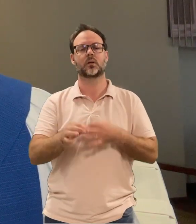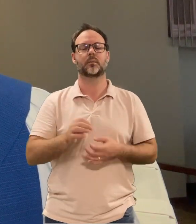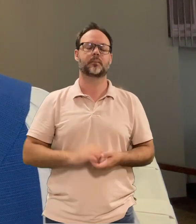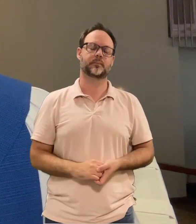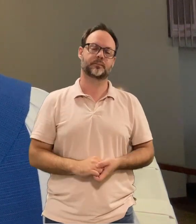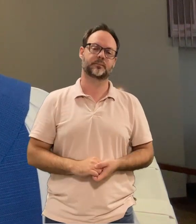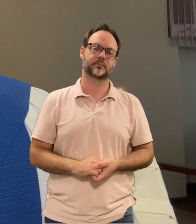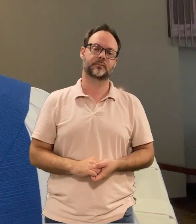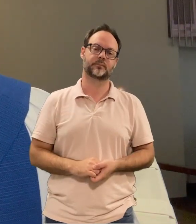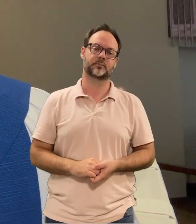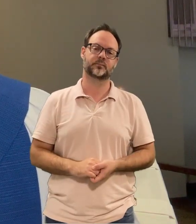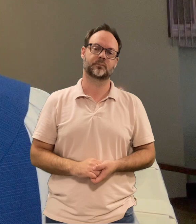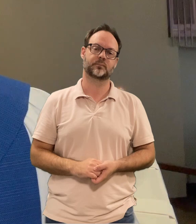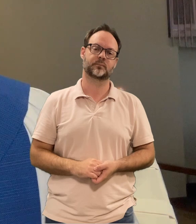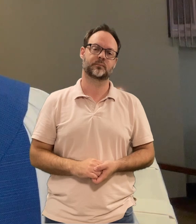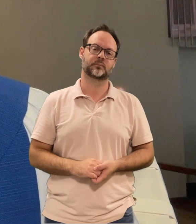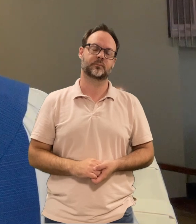you and in your place.